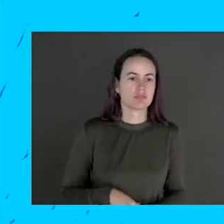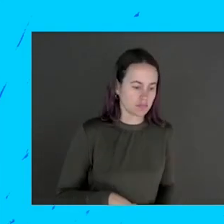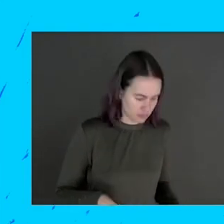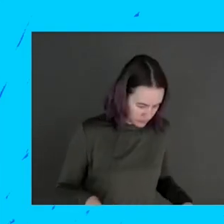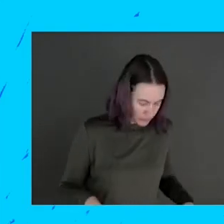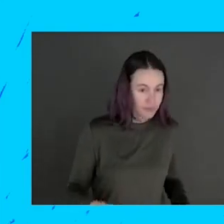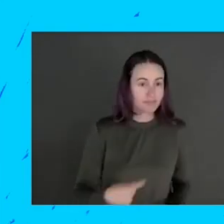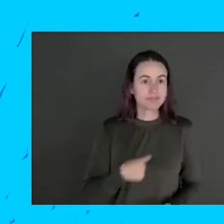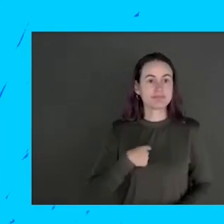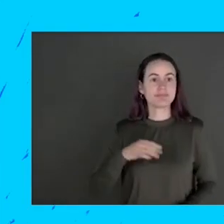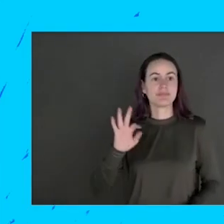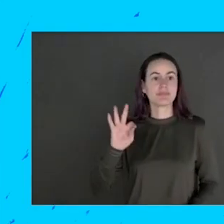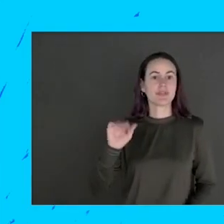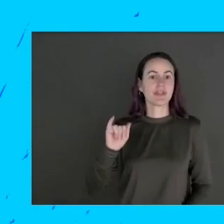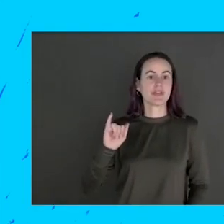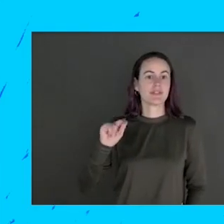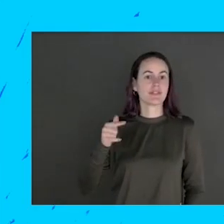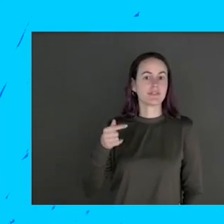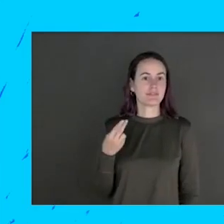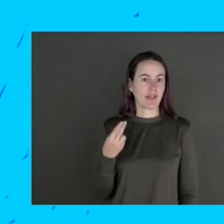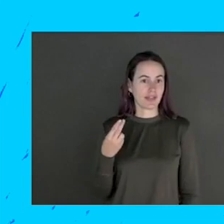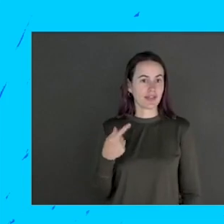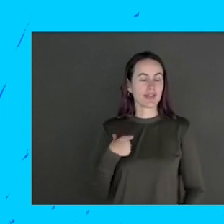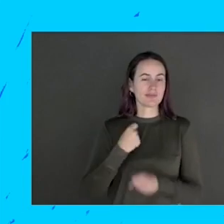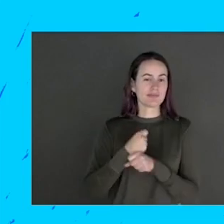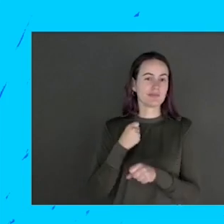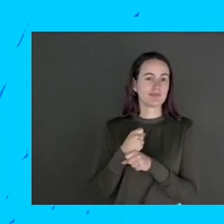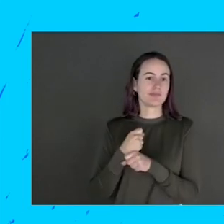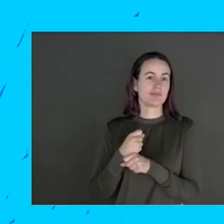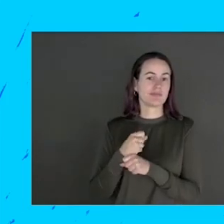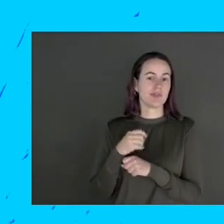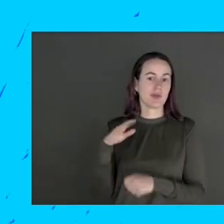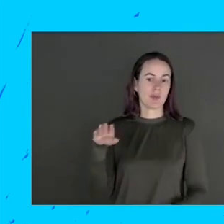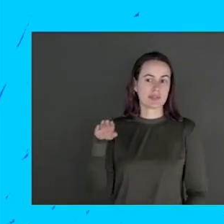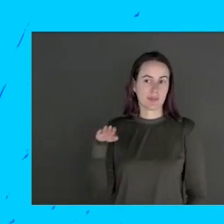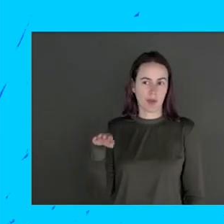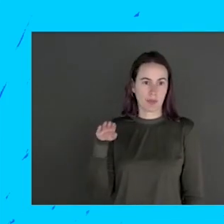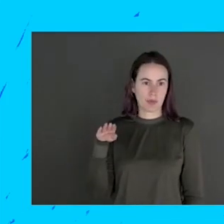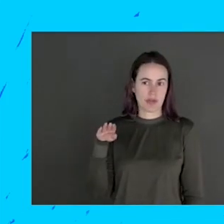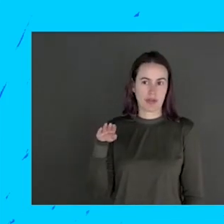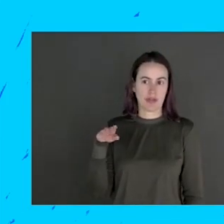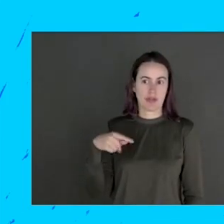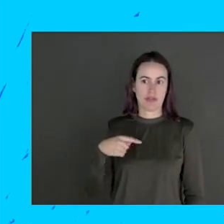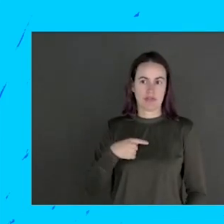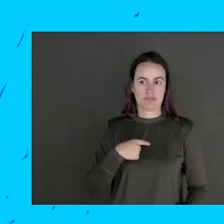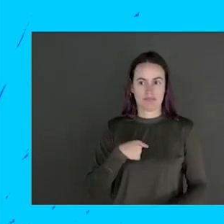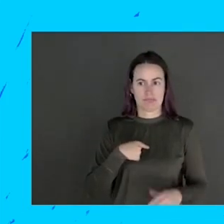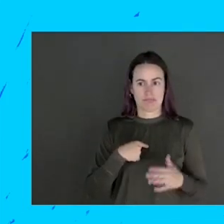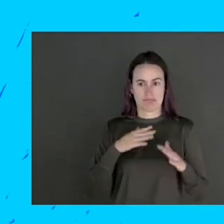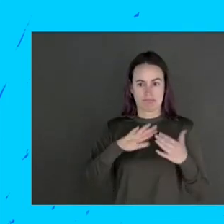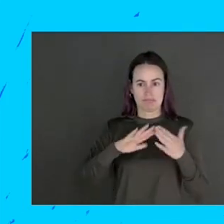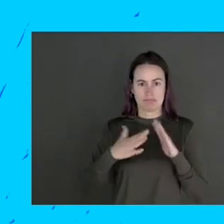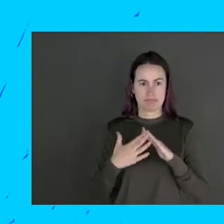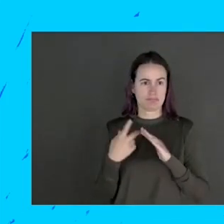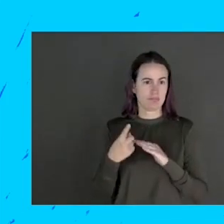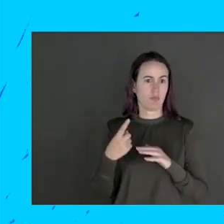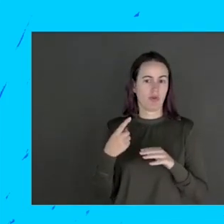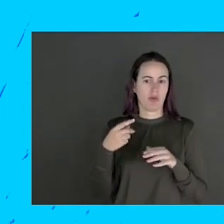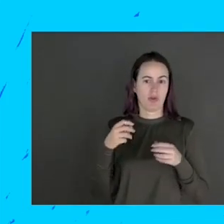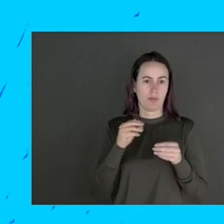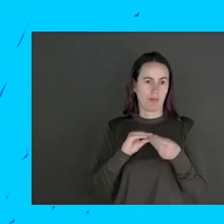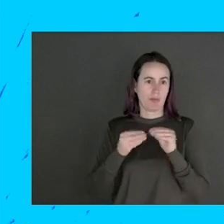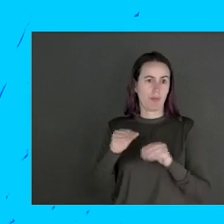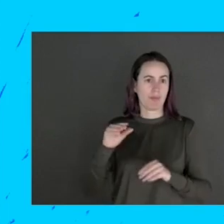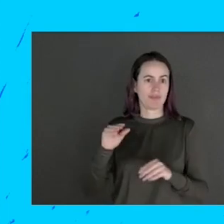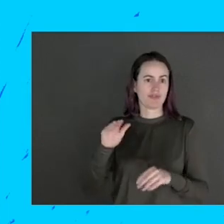from Chieza organization in Zimbabwe. A concerning issue in my community is child marriages. In Waterfall, Zimbabwe,